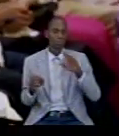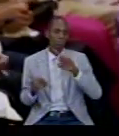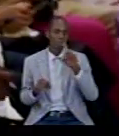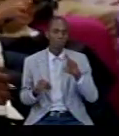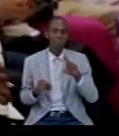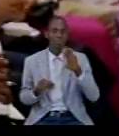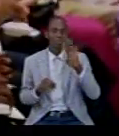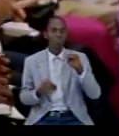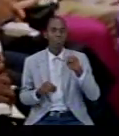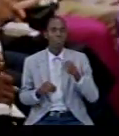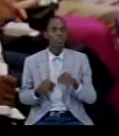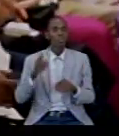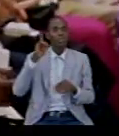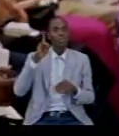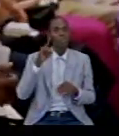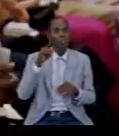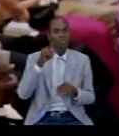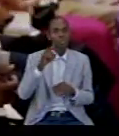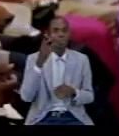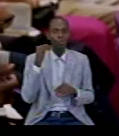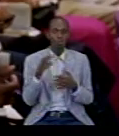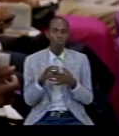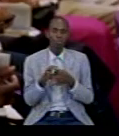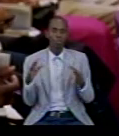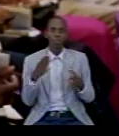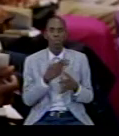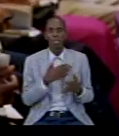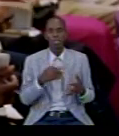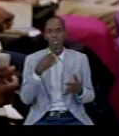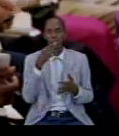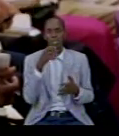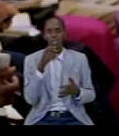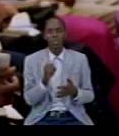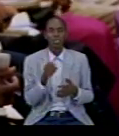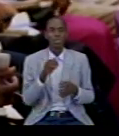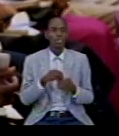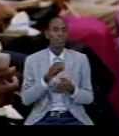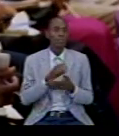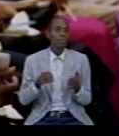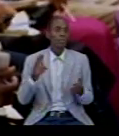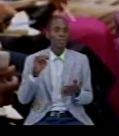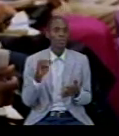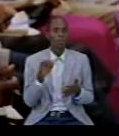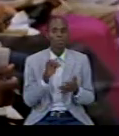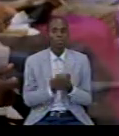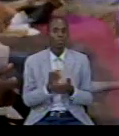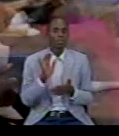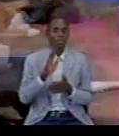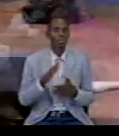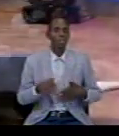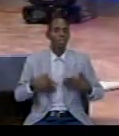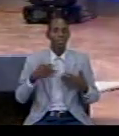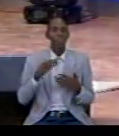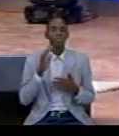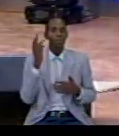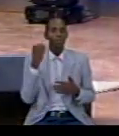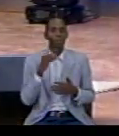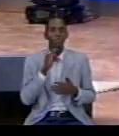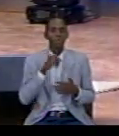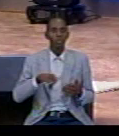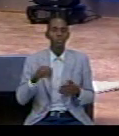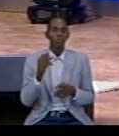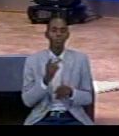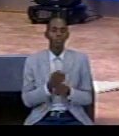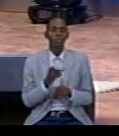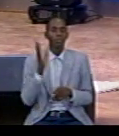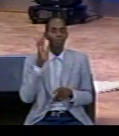he concludes and he says, in verse 14, that his life was still preserved and that he was still